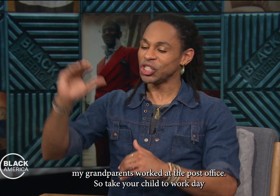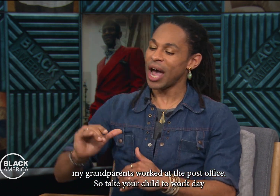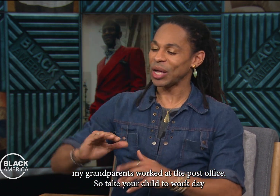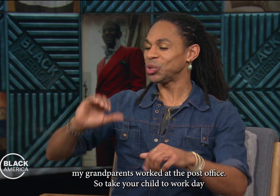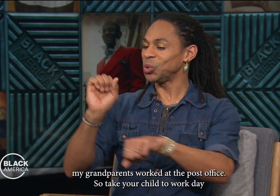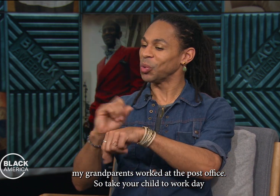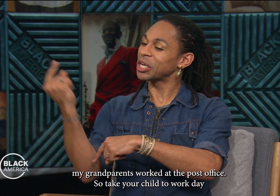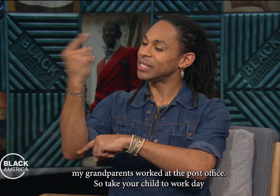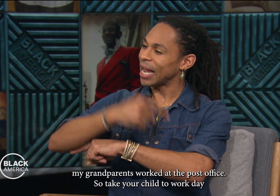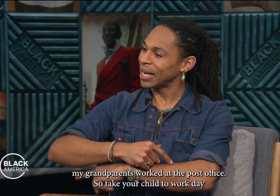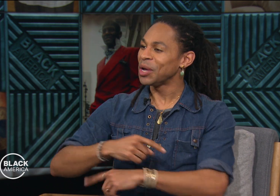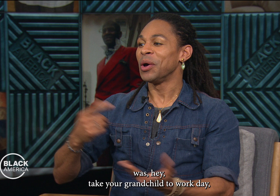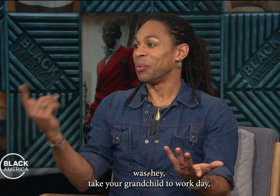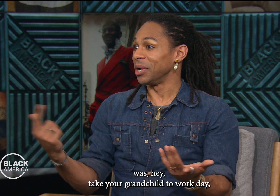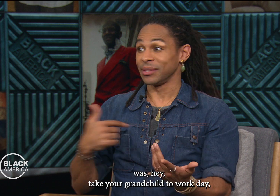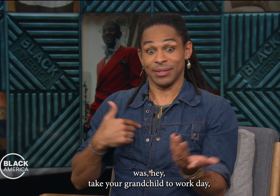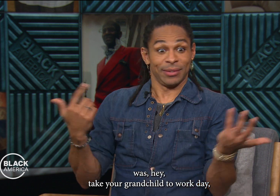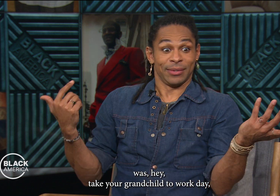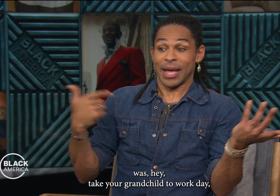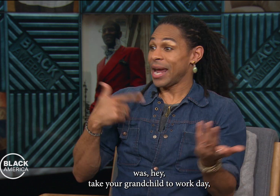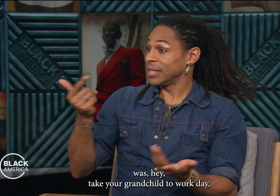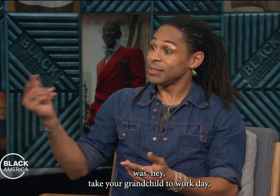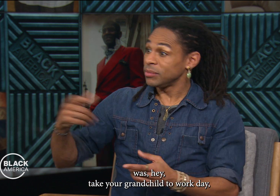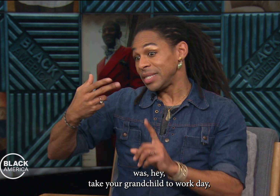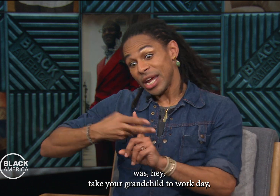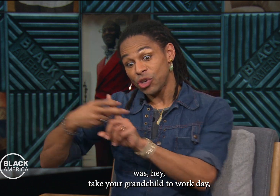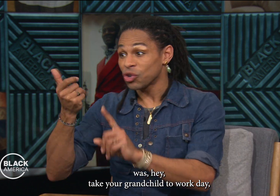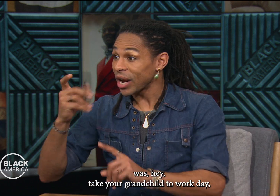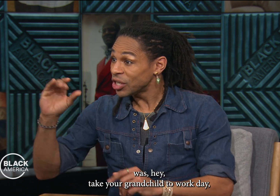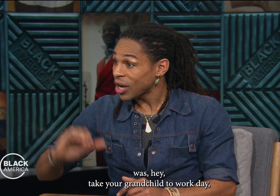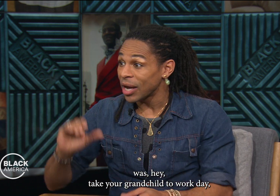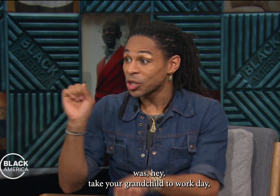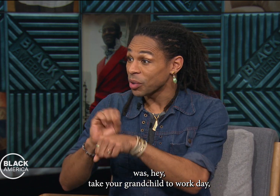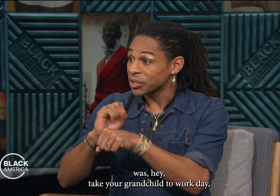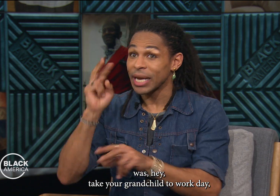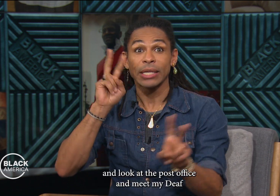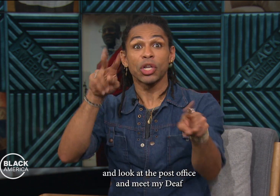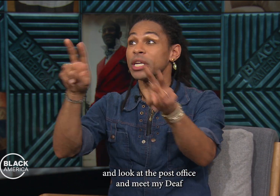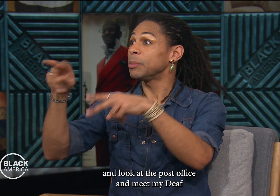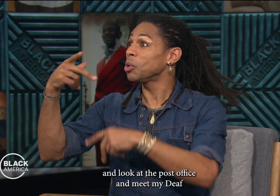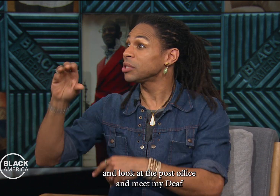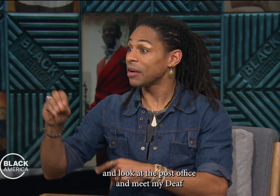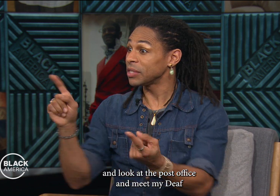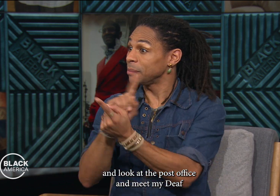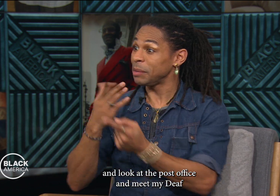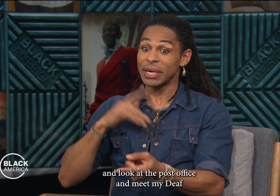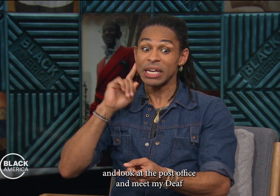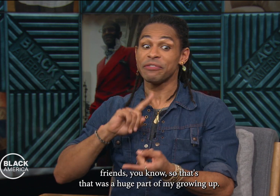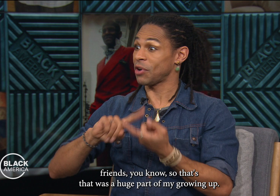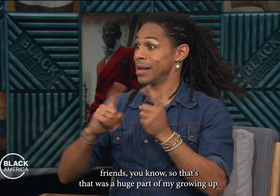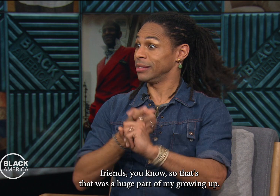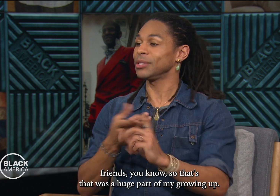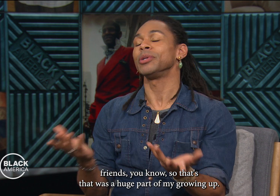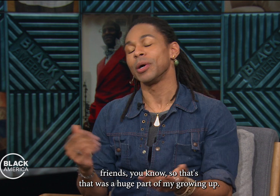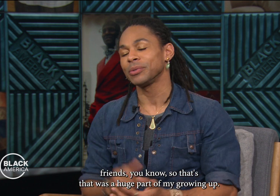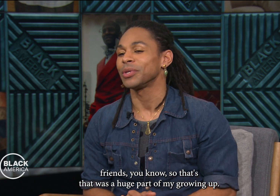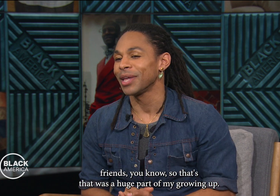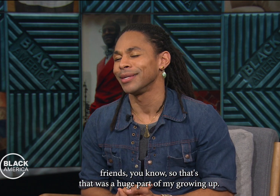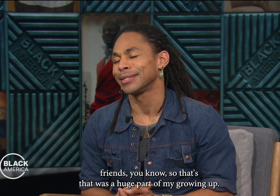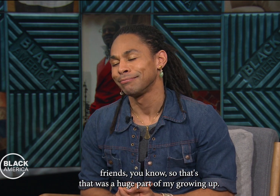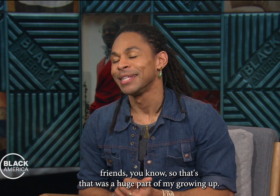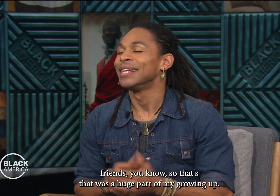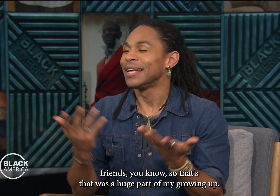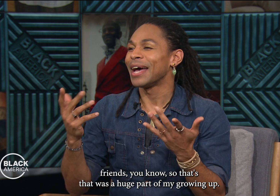your child to work day was, hey, take your grandchild to work day and look at the post office and meet my deaf friends, you know?